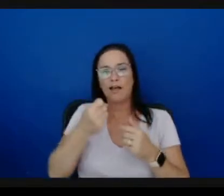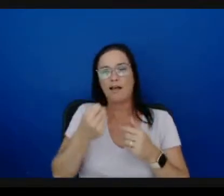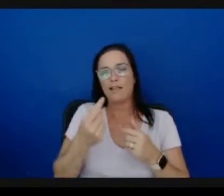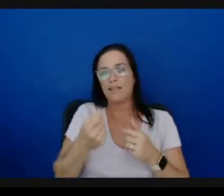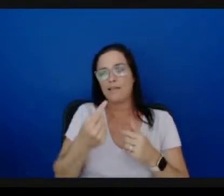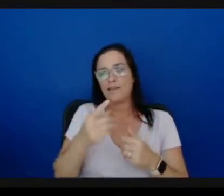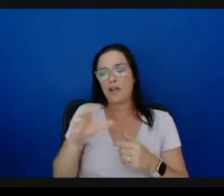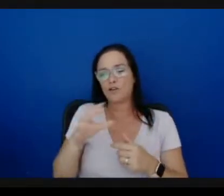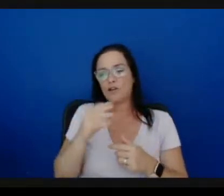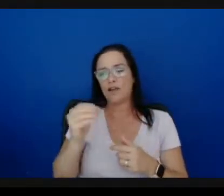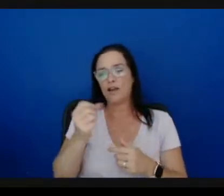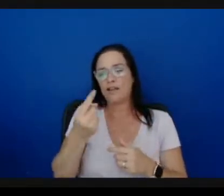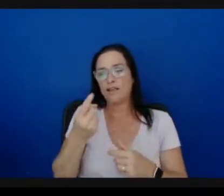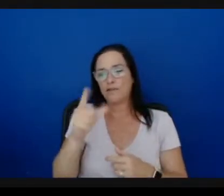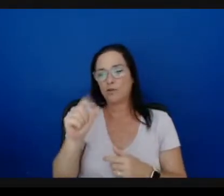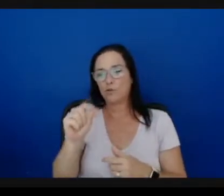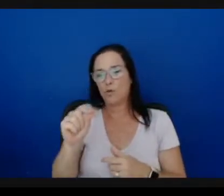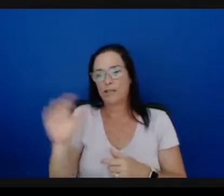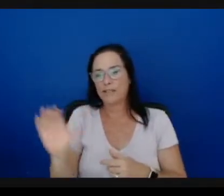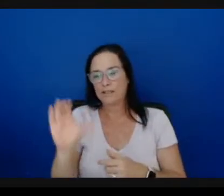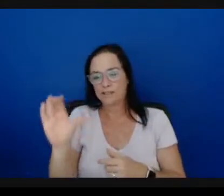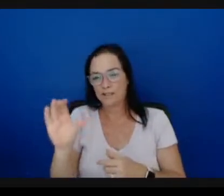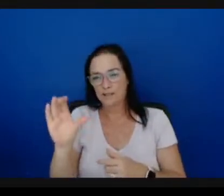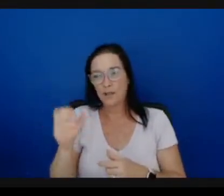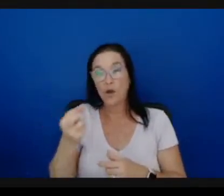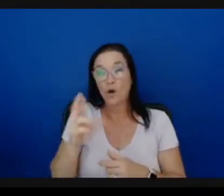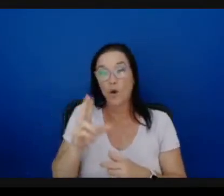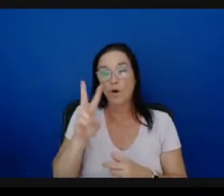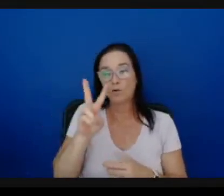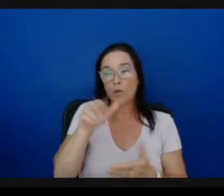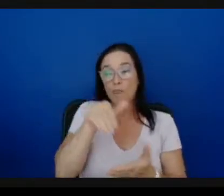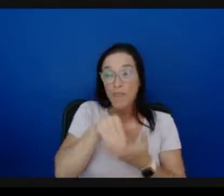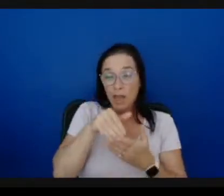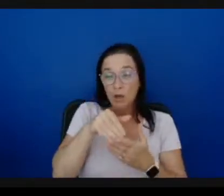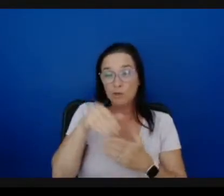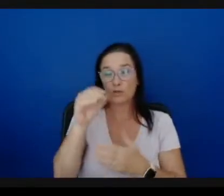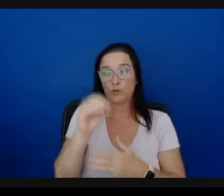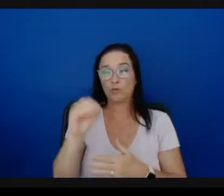degrees centigrade, or roughly 2,000 degrees Fahrenheit.